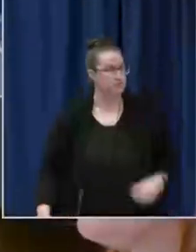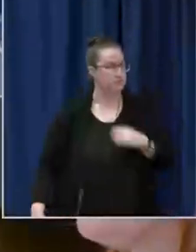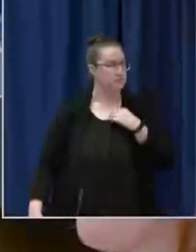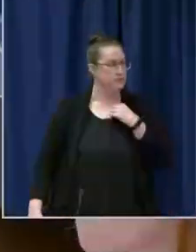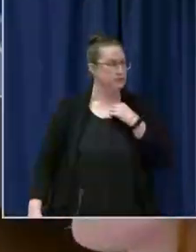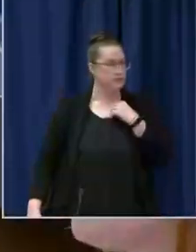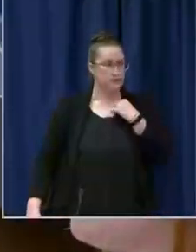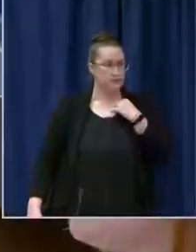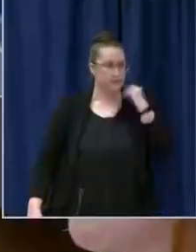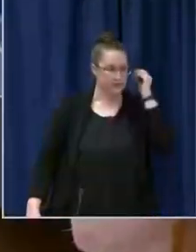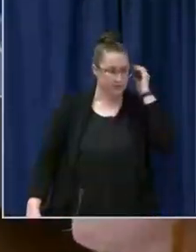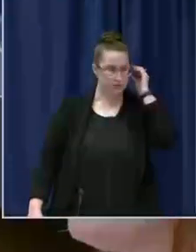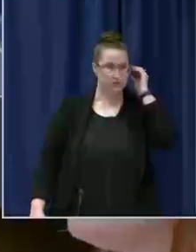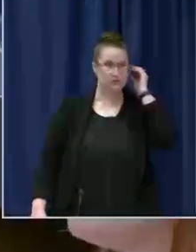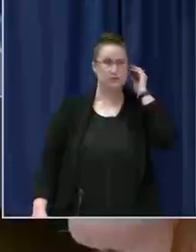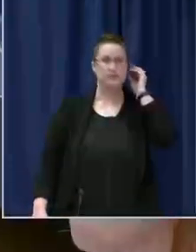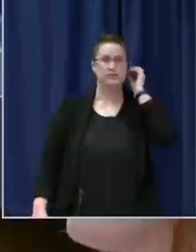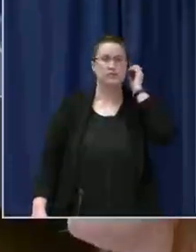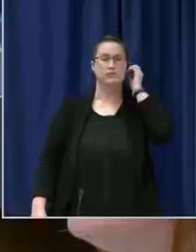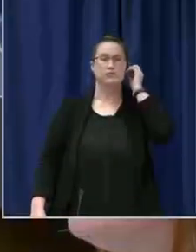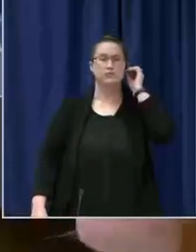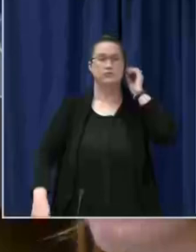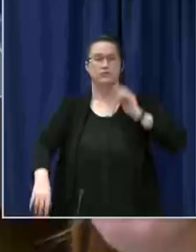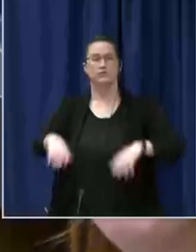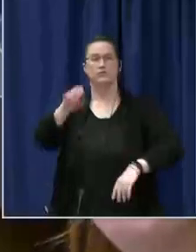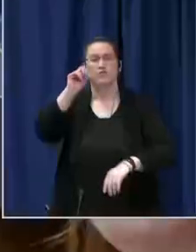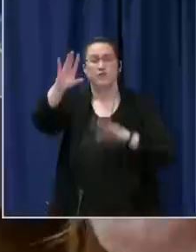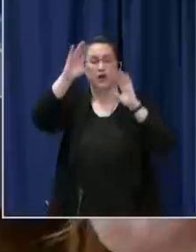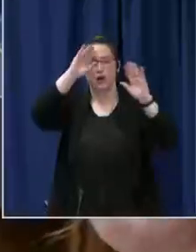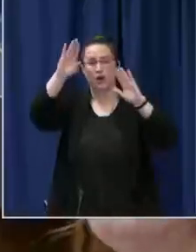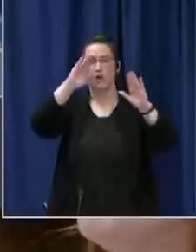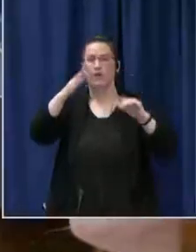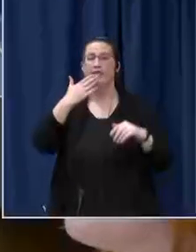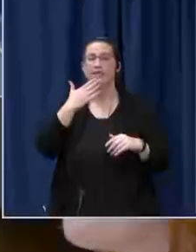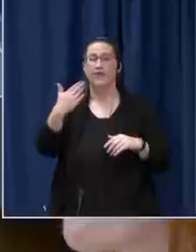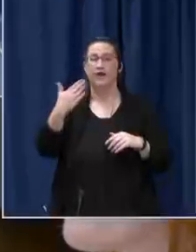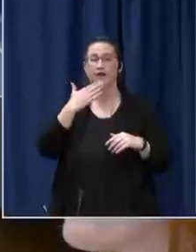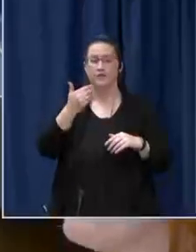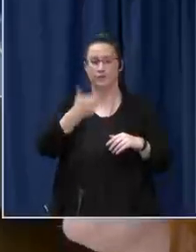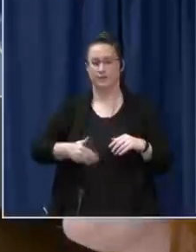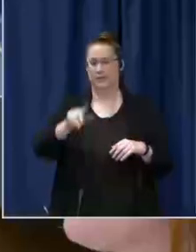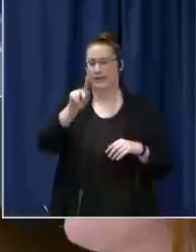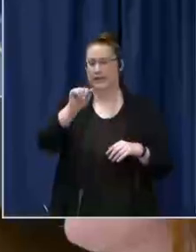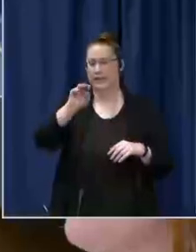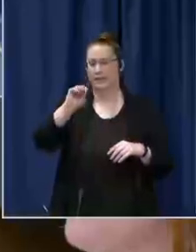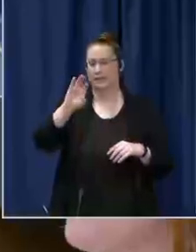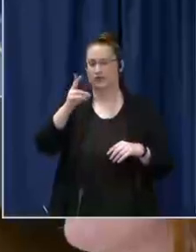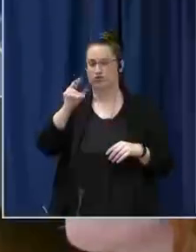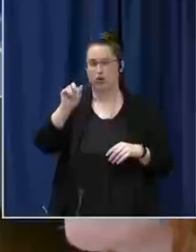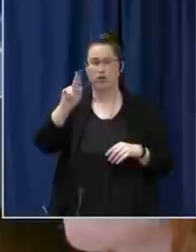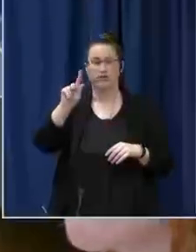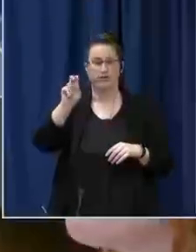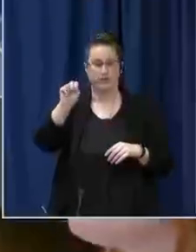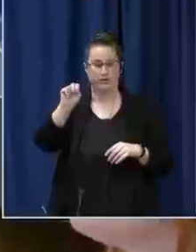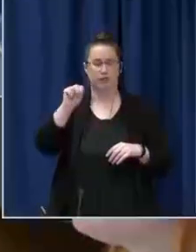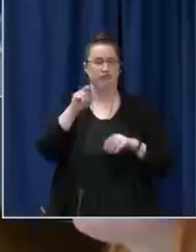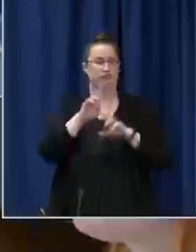our presentations for this morning. So thank you again. I'm Kim Charlson,